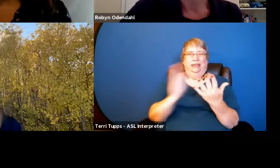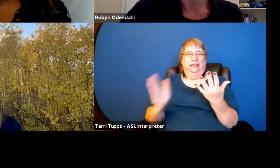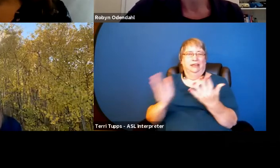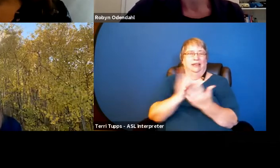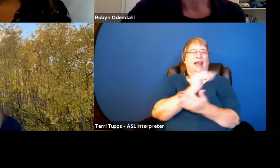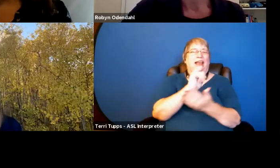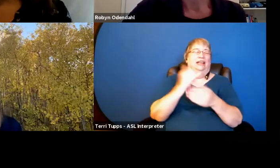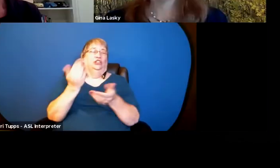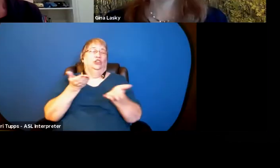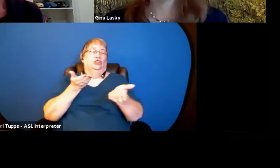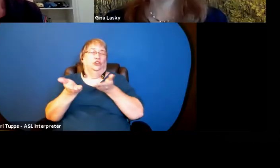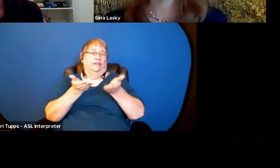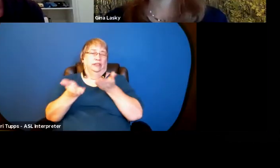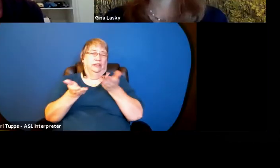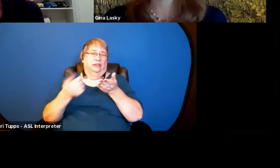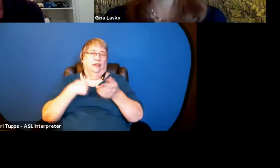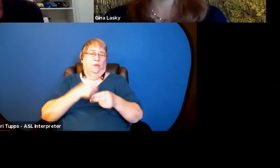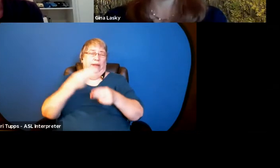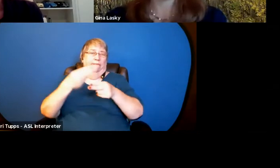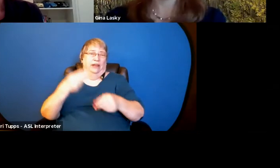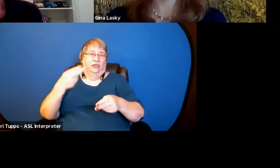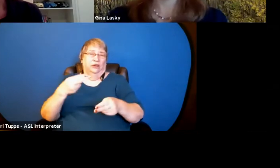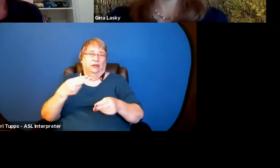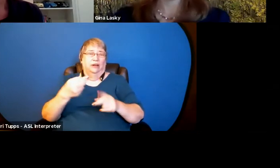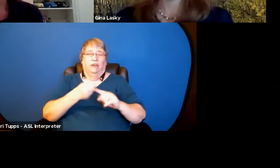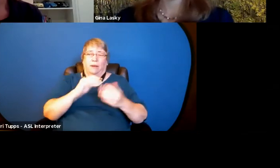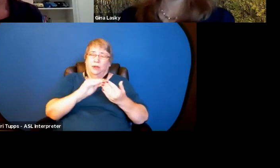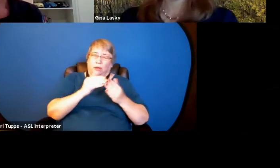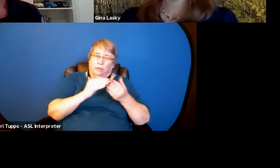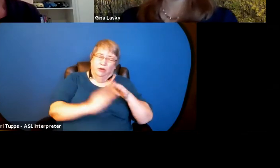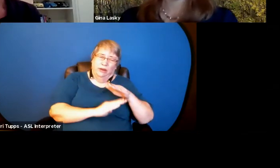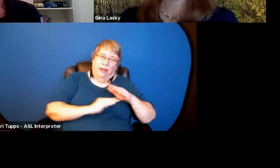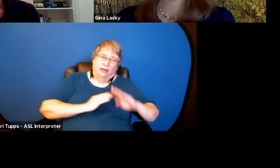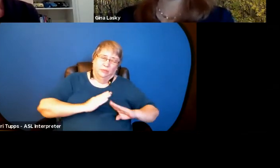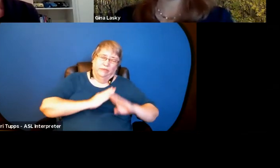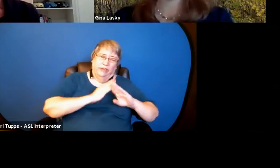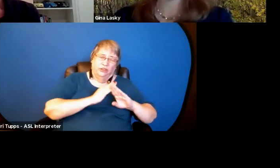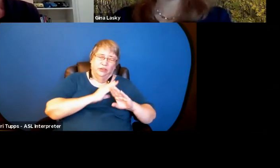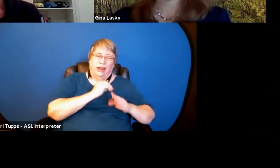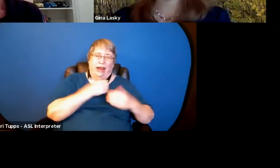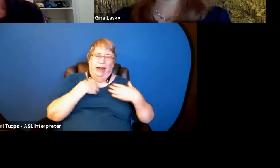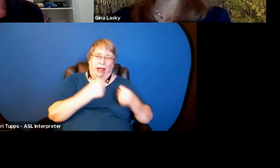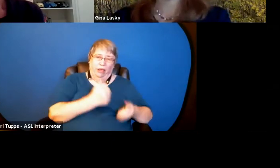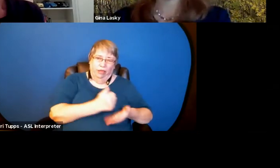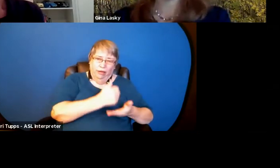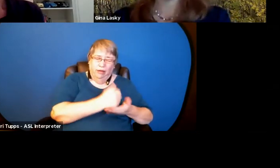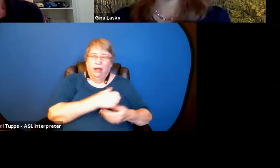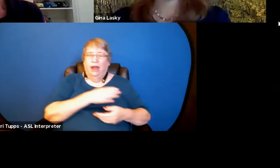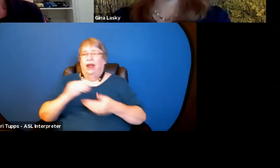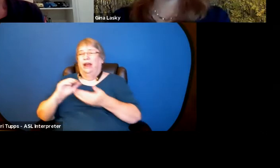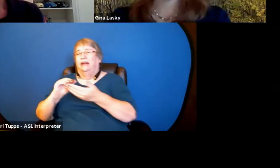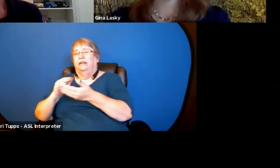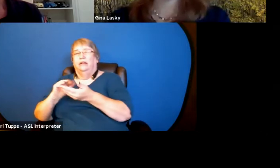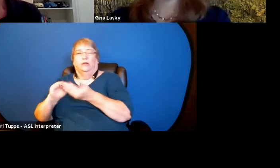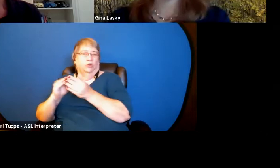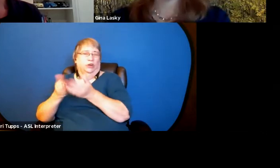the assessment, from community-based prevention and health promotion to recovery services. And